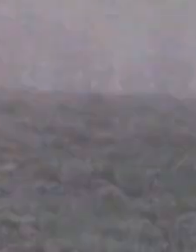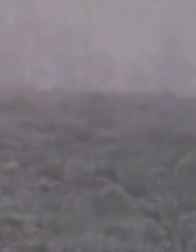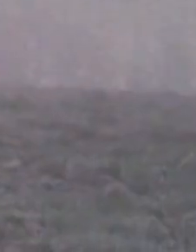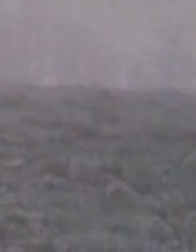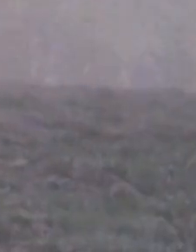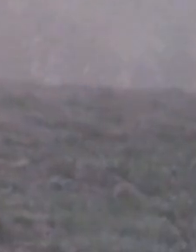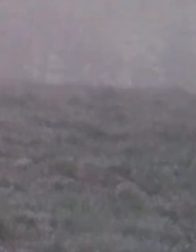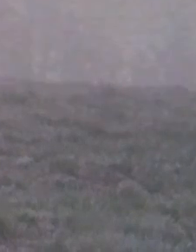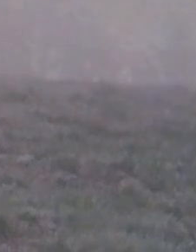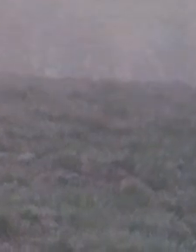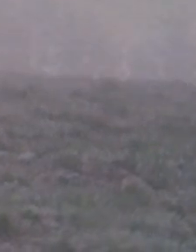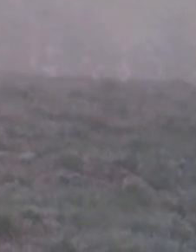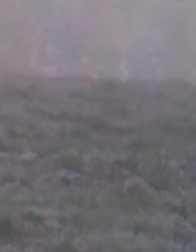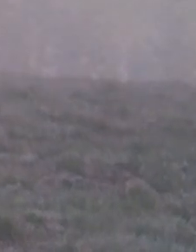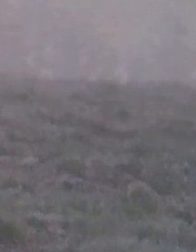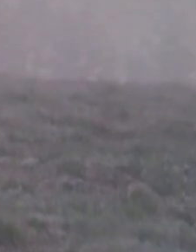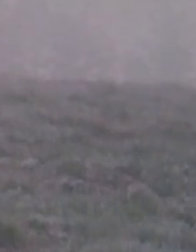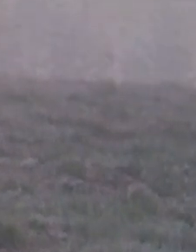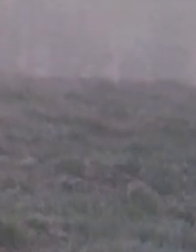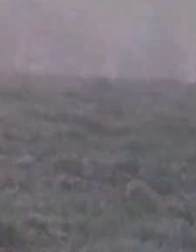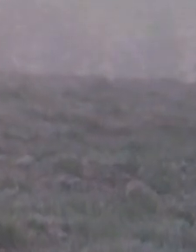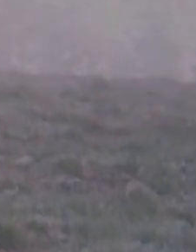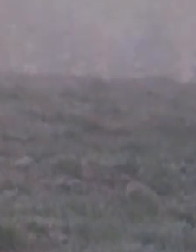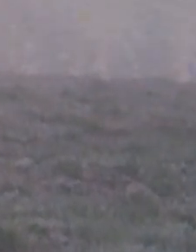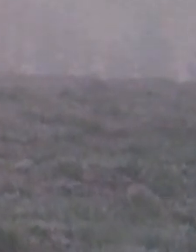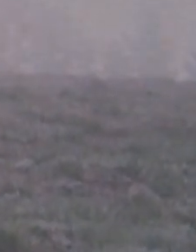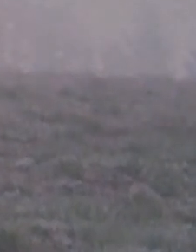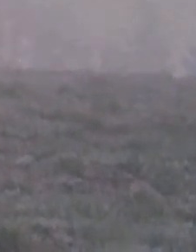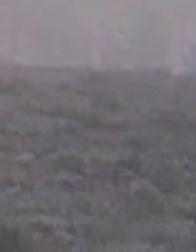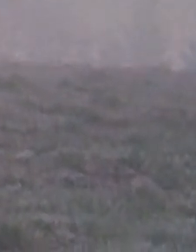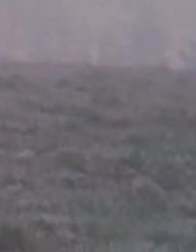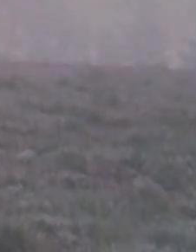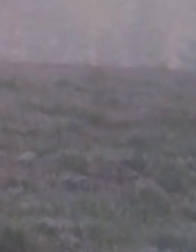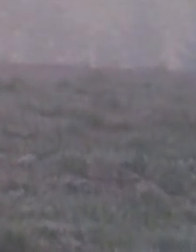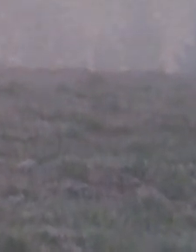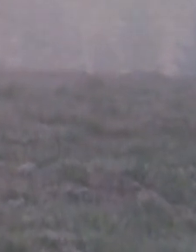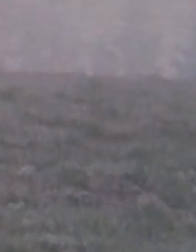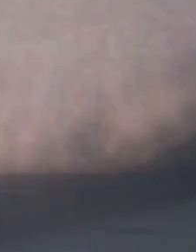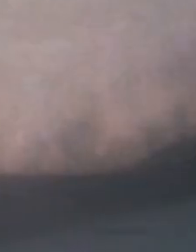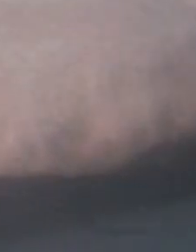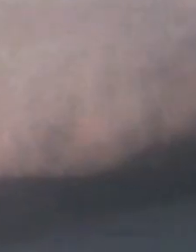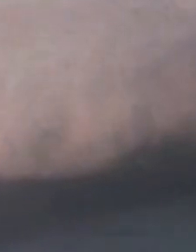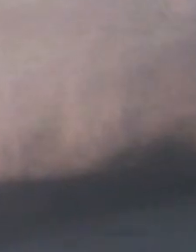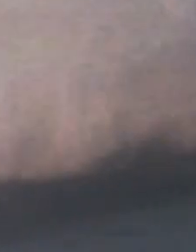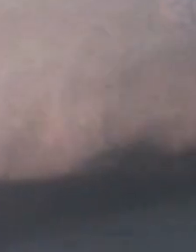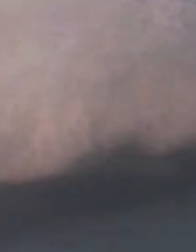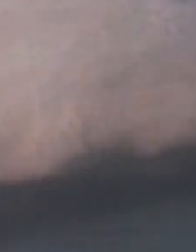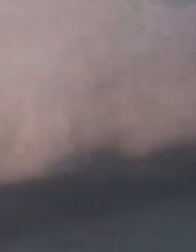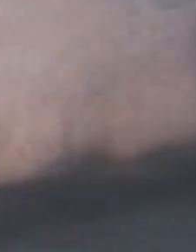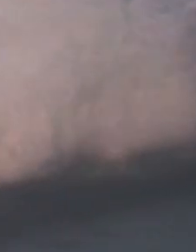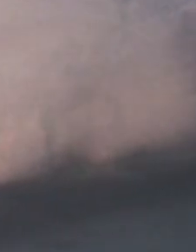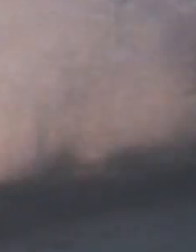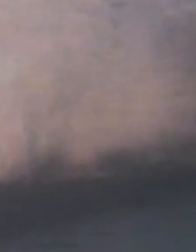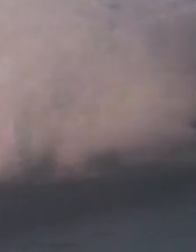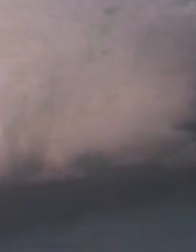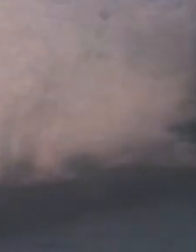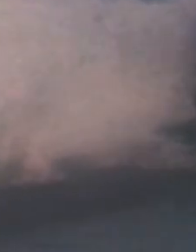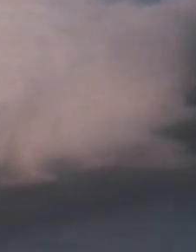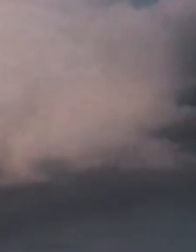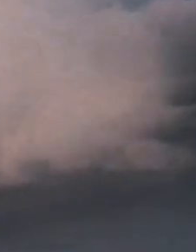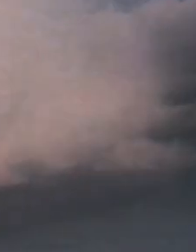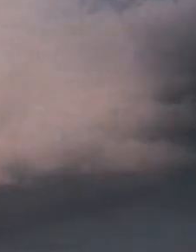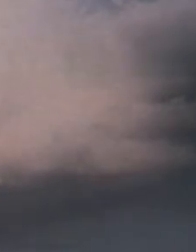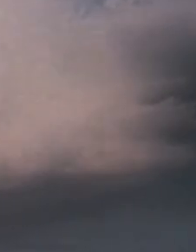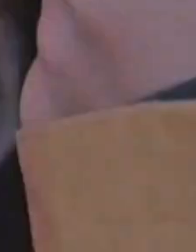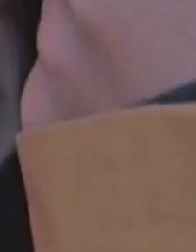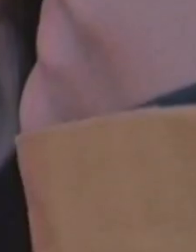bird sang, before the planets were set in motion, he set in motion the plan of your salvation. From the highest heights of heaven, the Lord